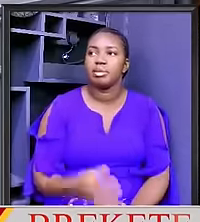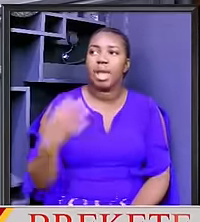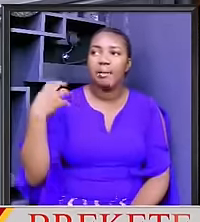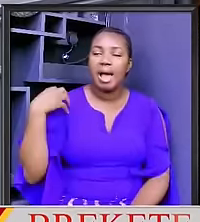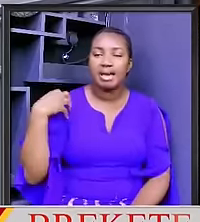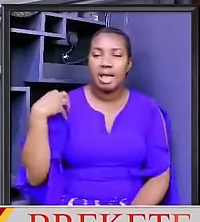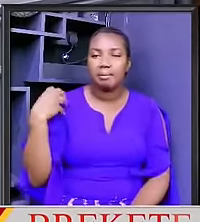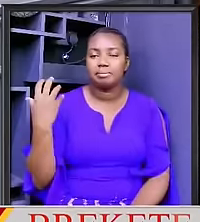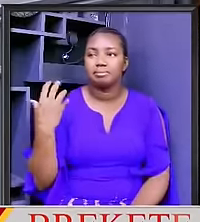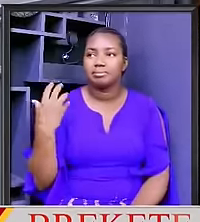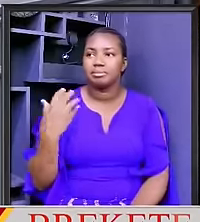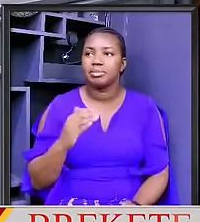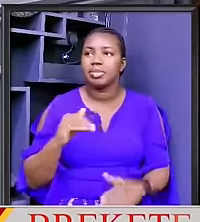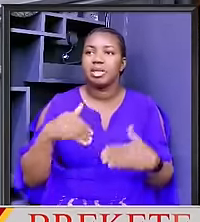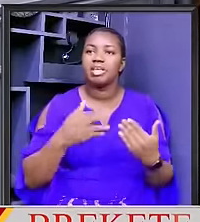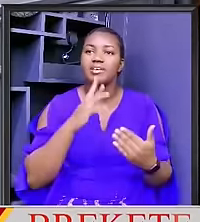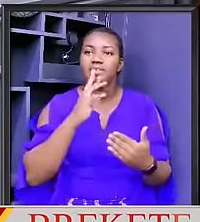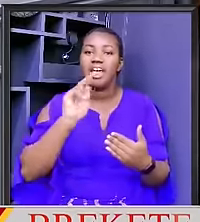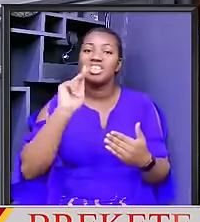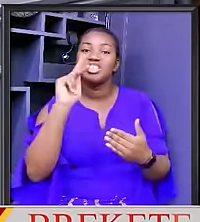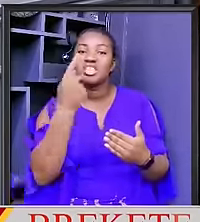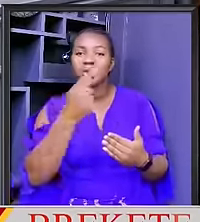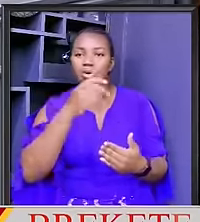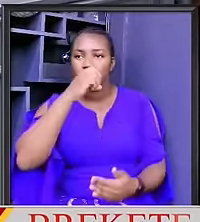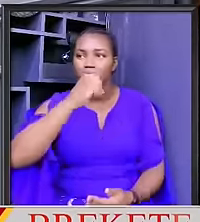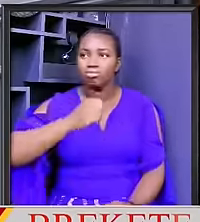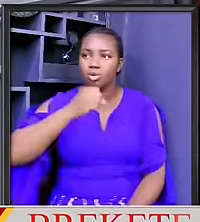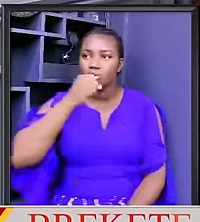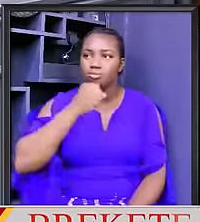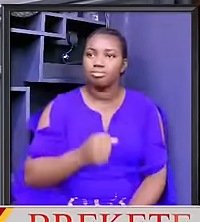Madam, give her the second microphone.